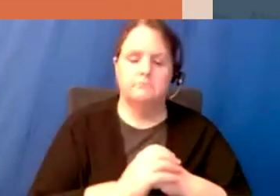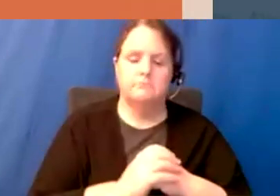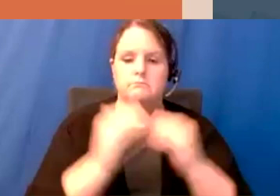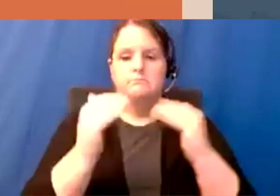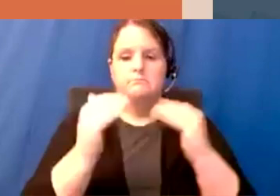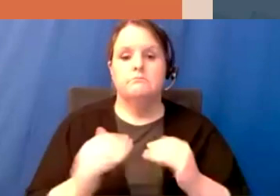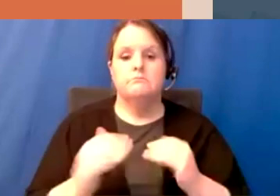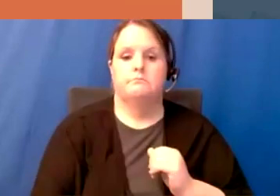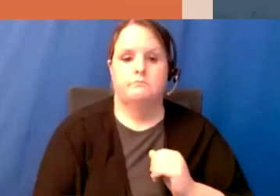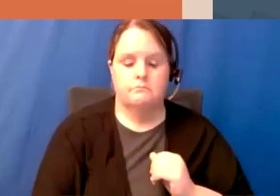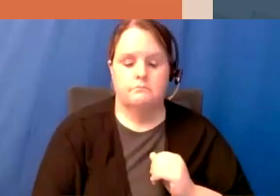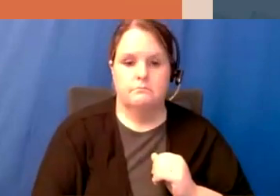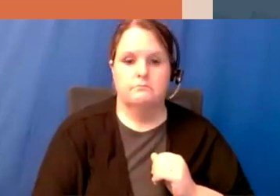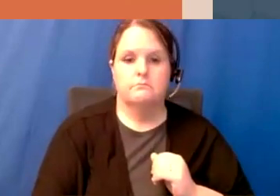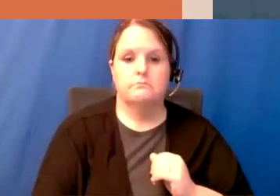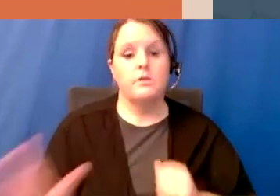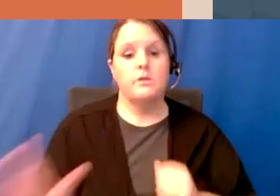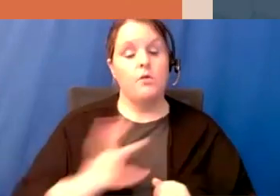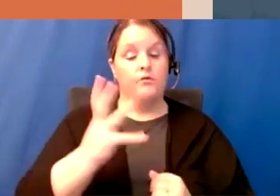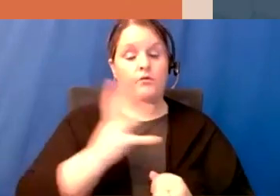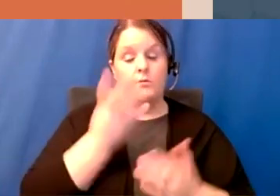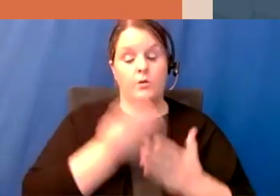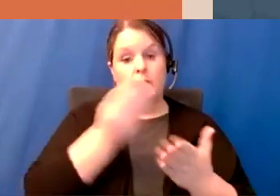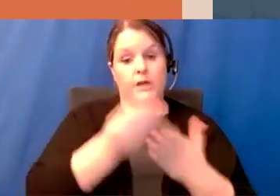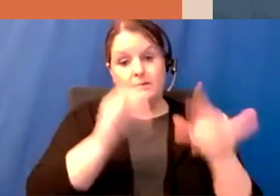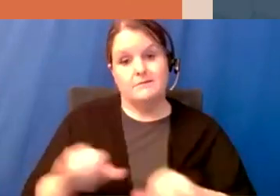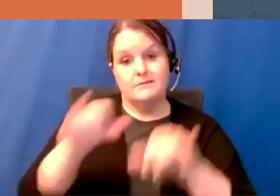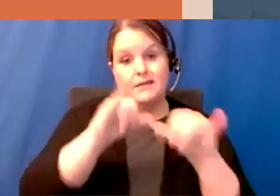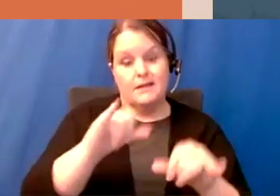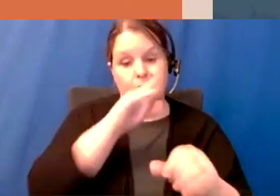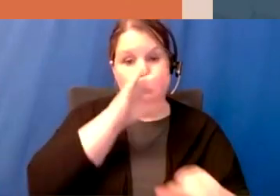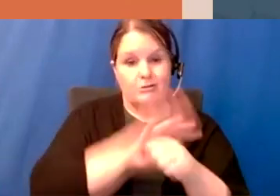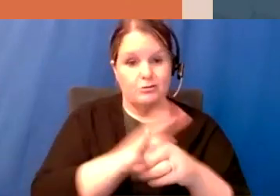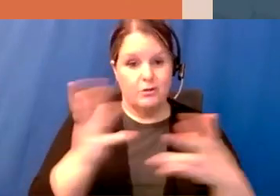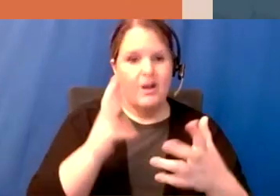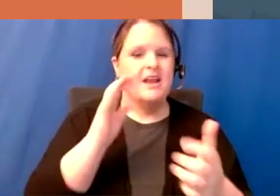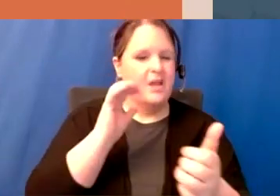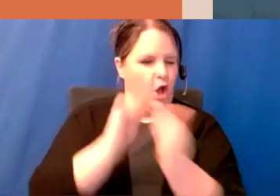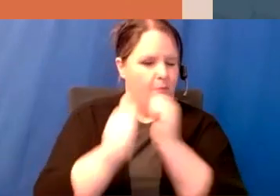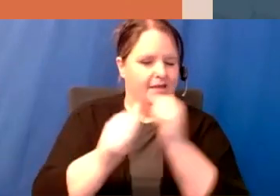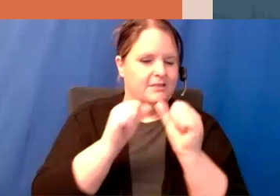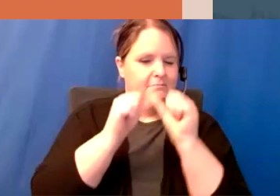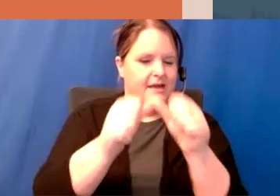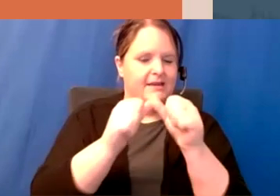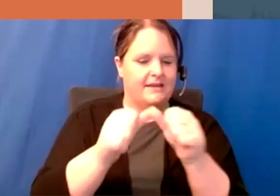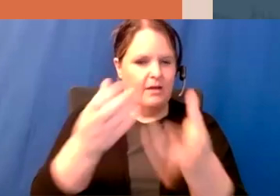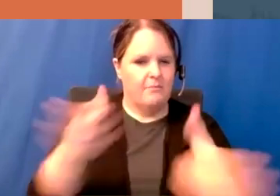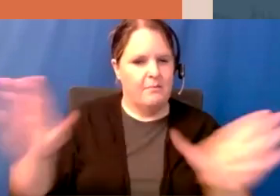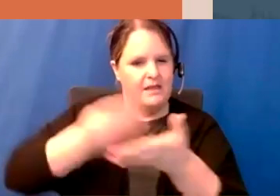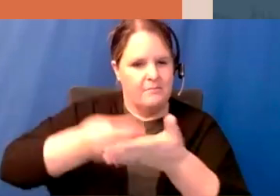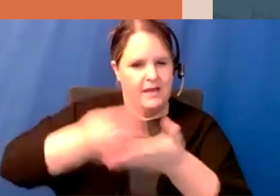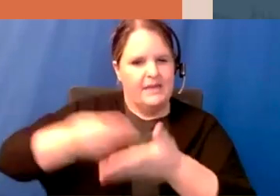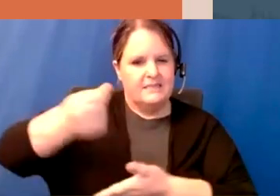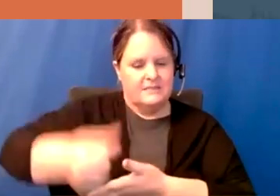fill in the blank. Formal procurement standards help ensure competition is maintained when public dollars are spent on goods